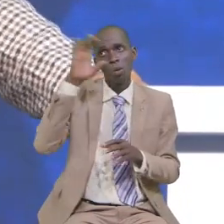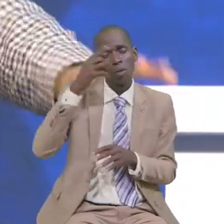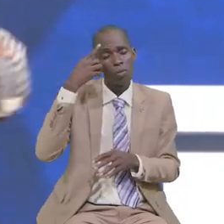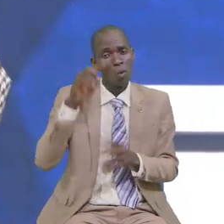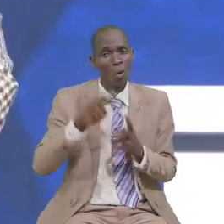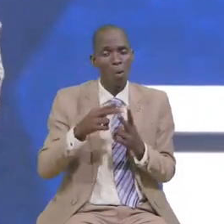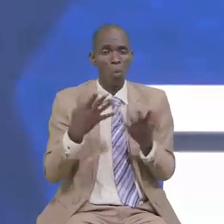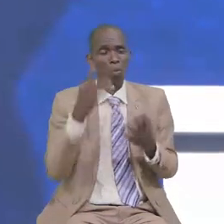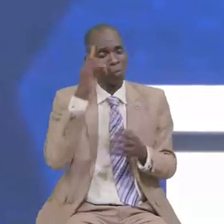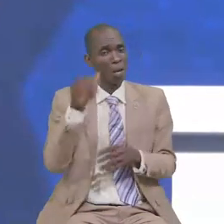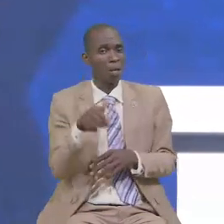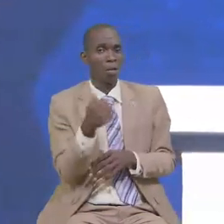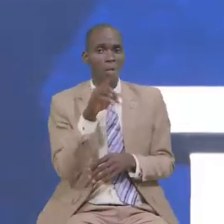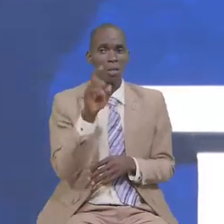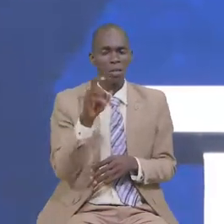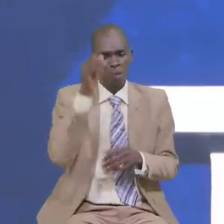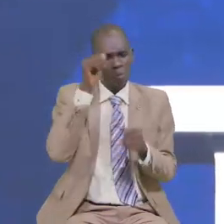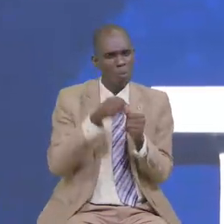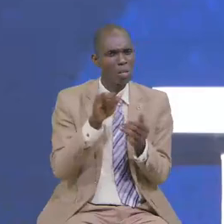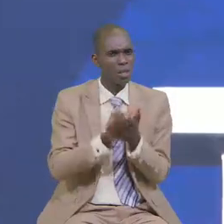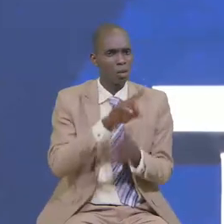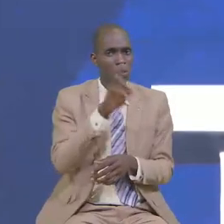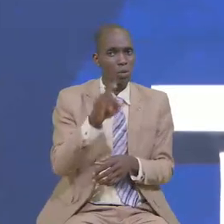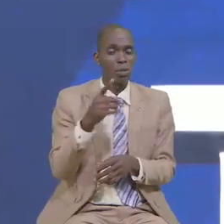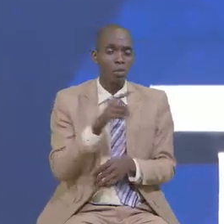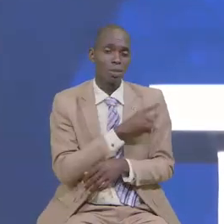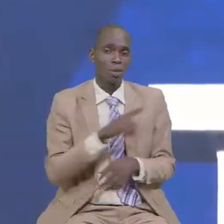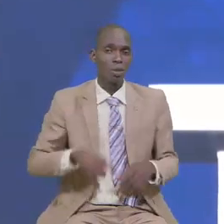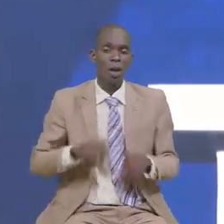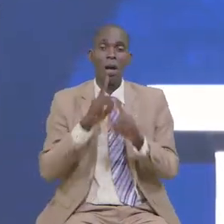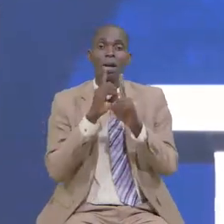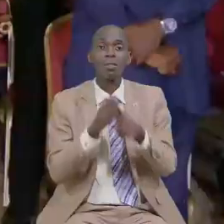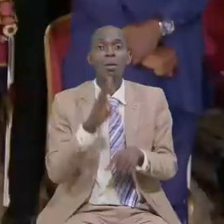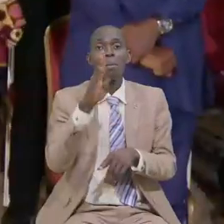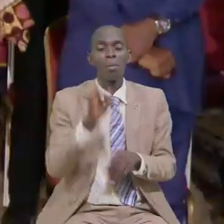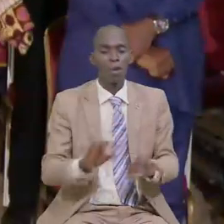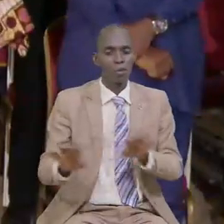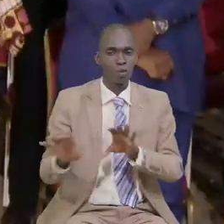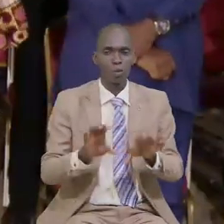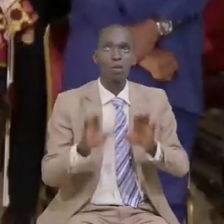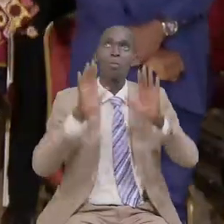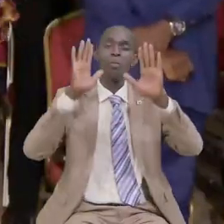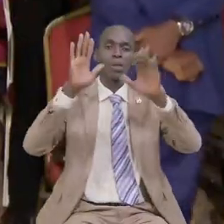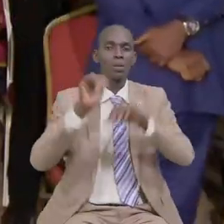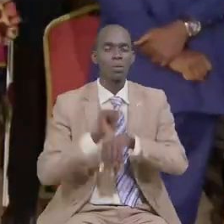And remember that question the Lord answered by performing miracle.